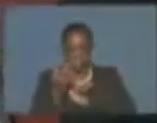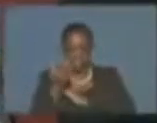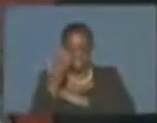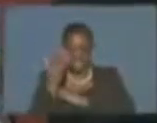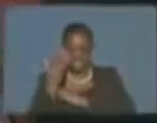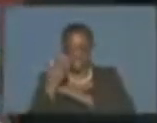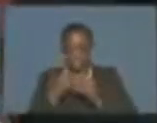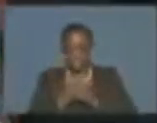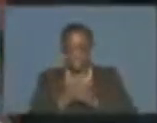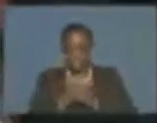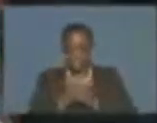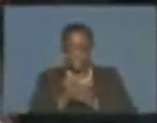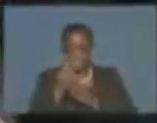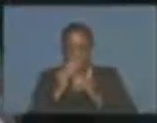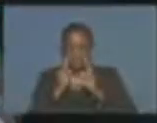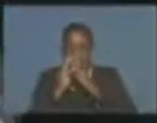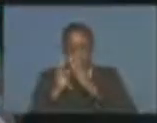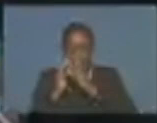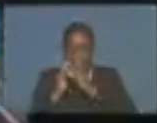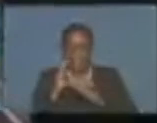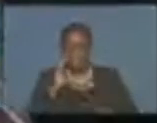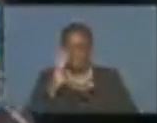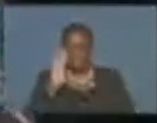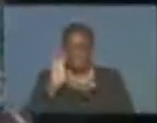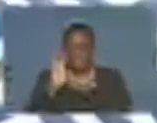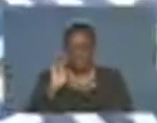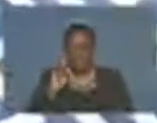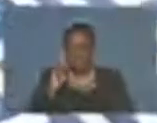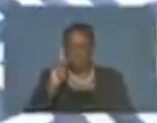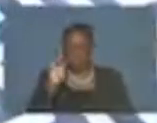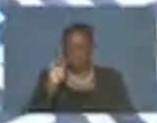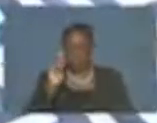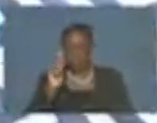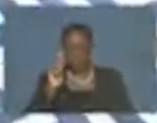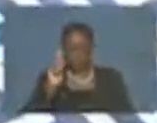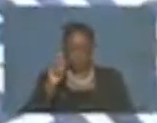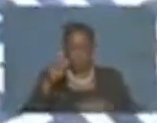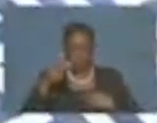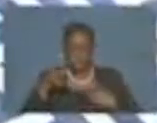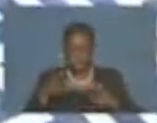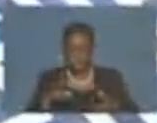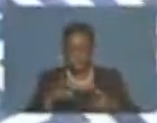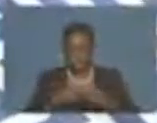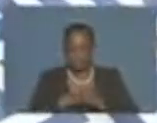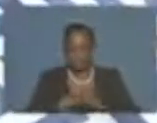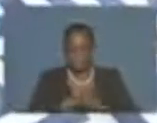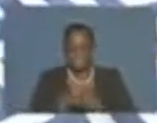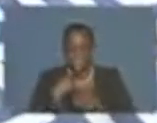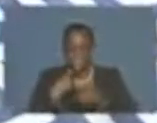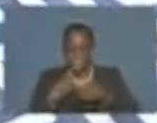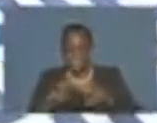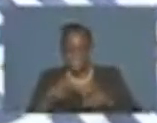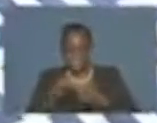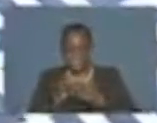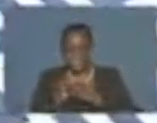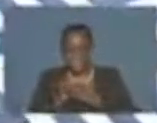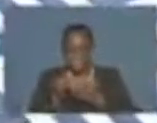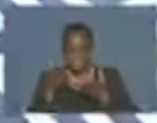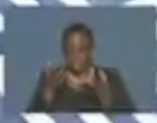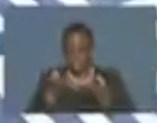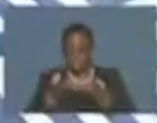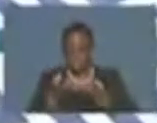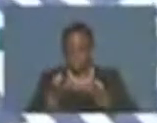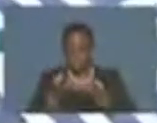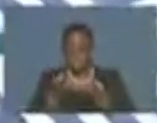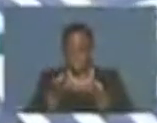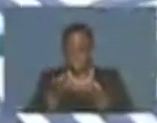a symposium at the BCPOU Hall. And what they want us to do is really to look at the impact